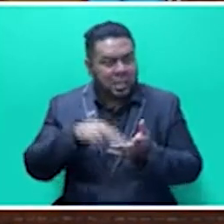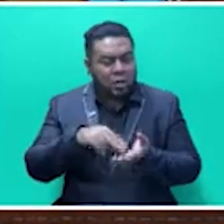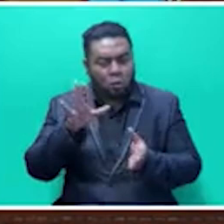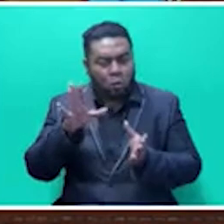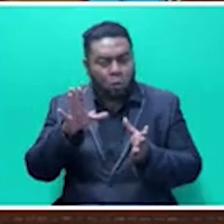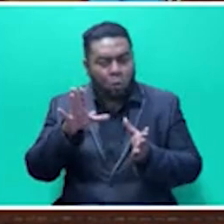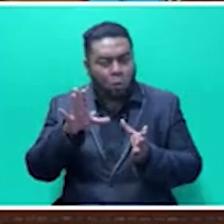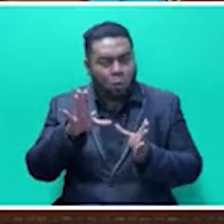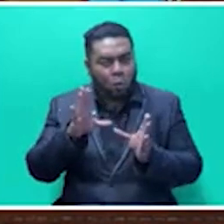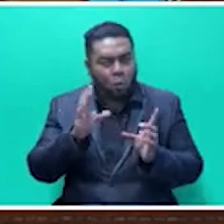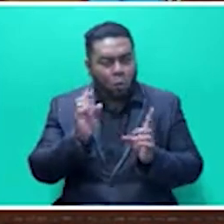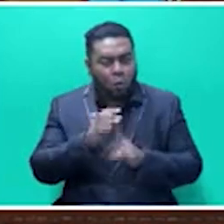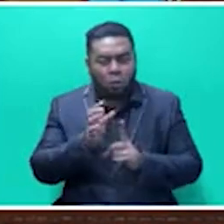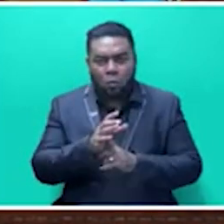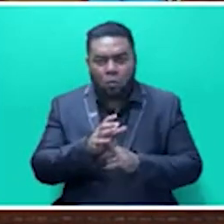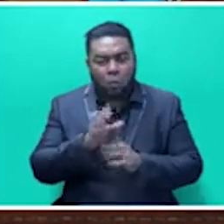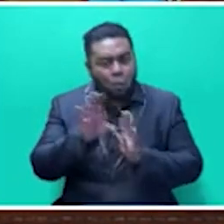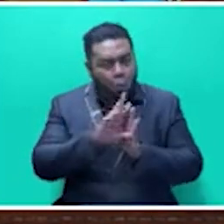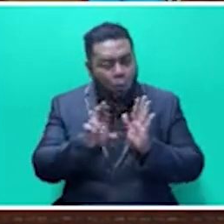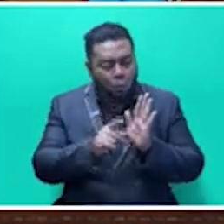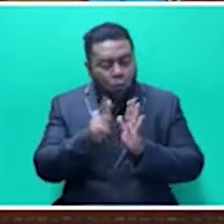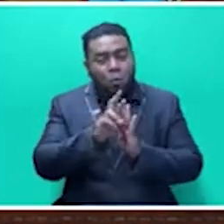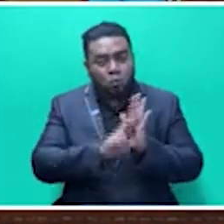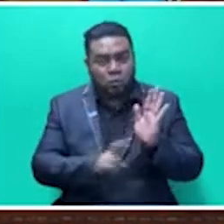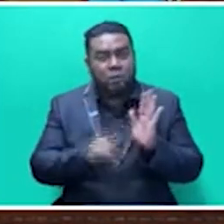62, Clauses 3 and